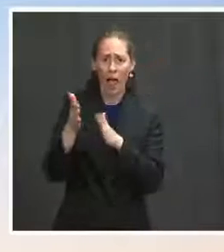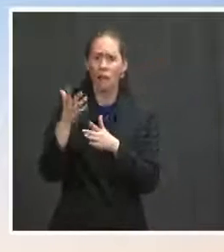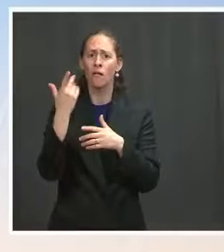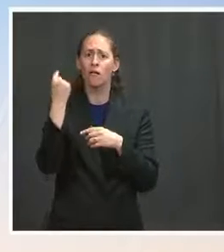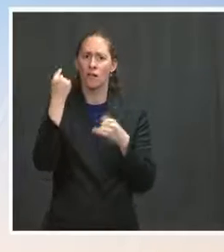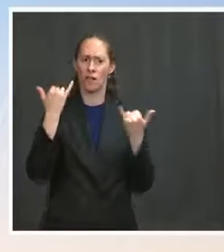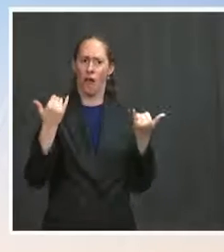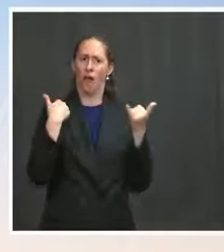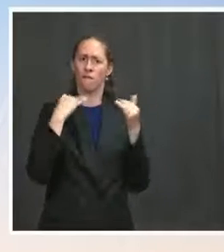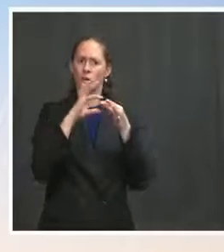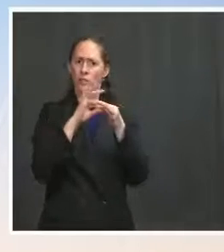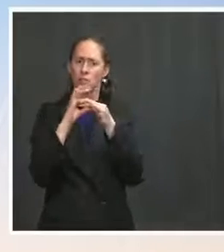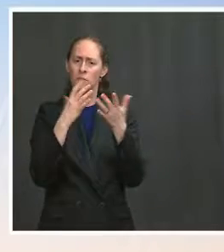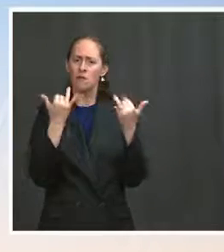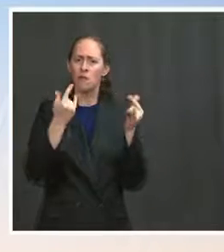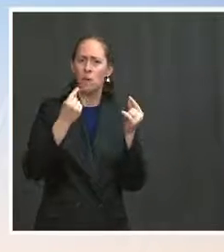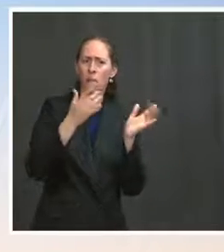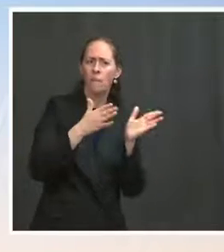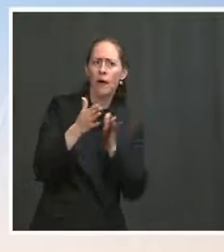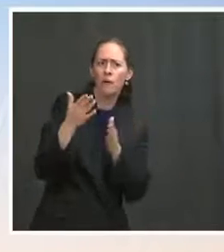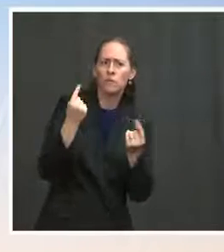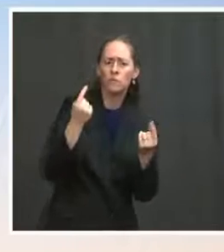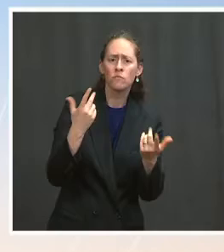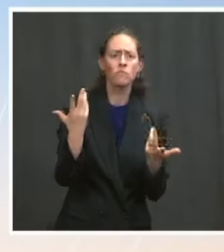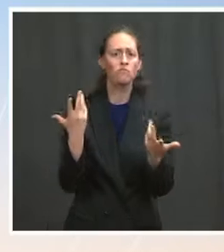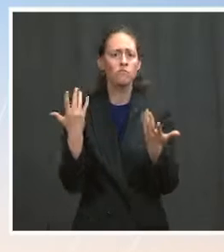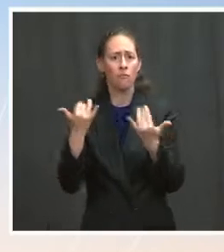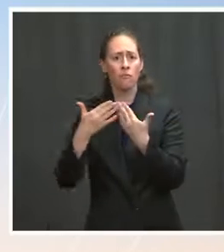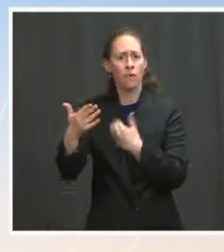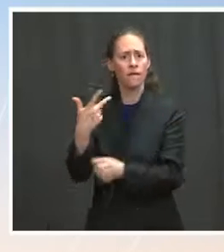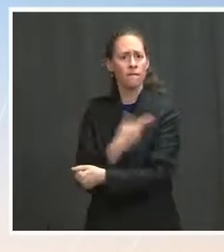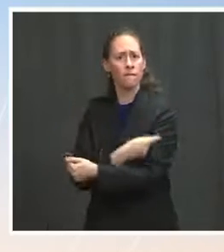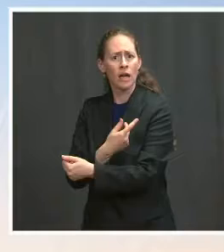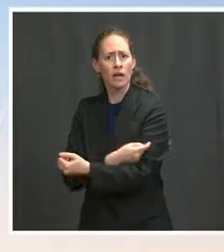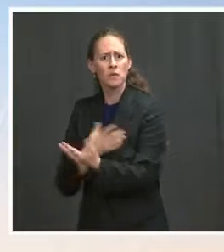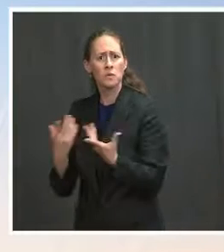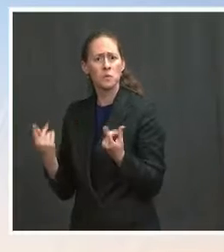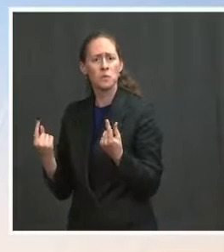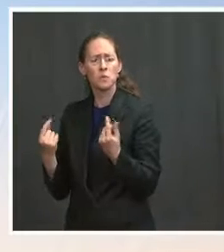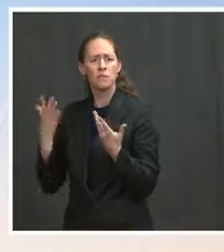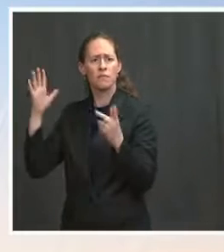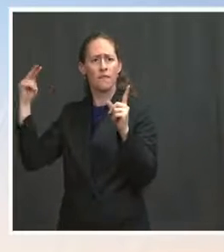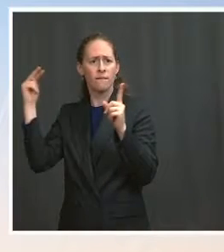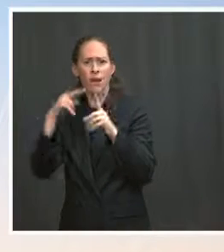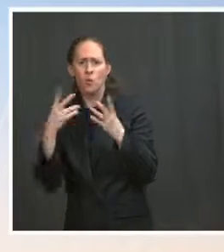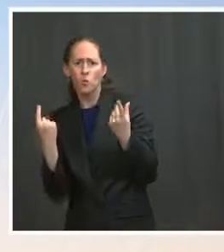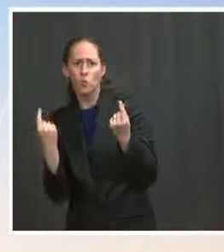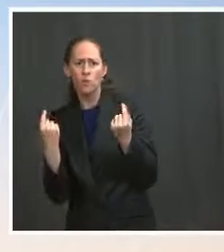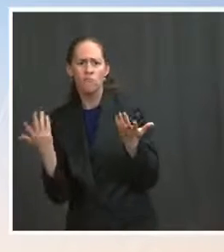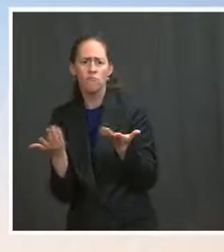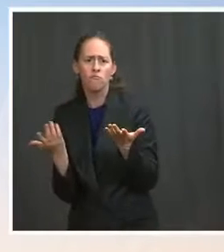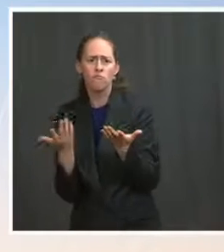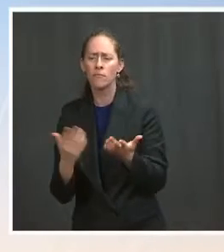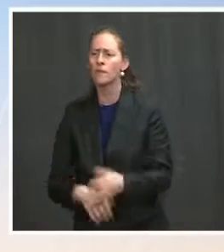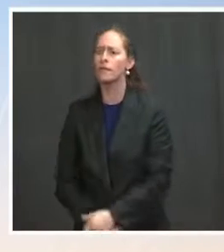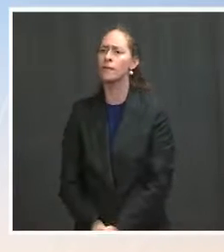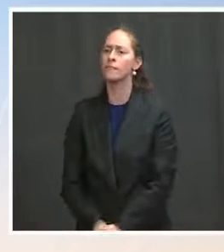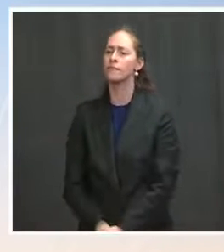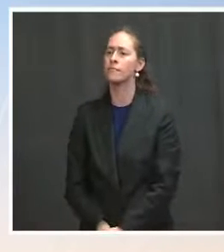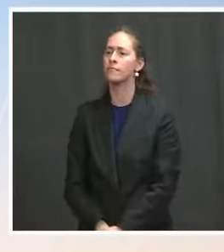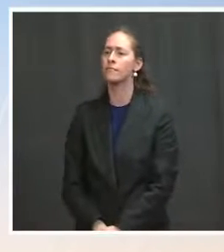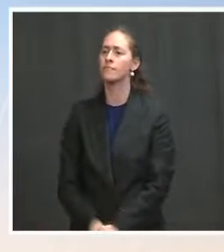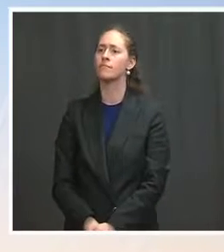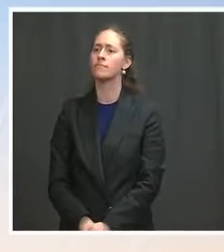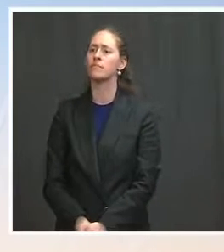the vaccine is concerned, and where do we stand? Well, I would say, Goyal, that India is an incredibly important